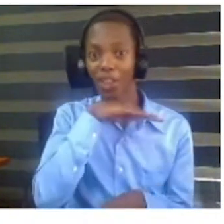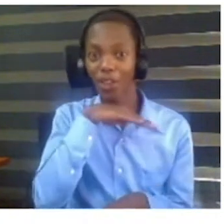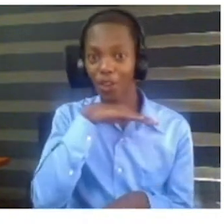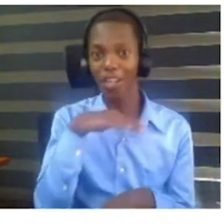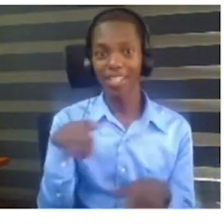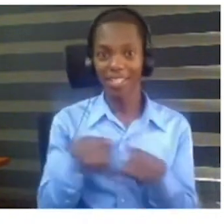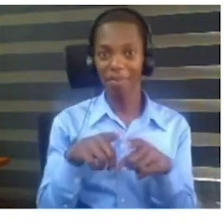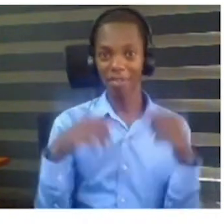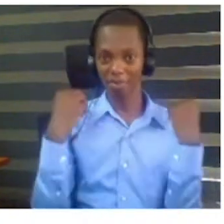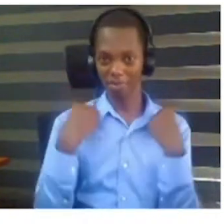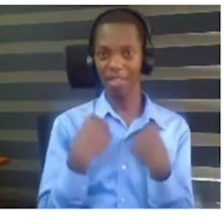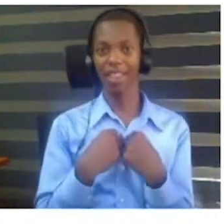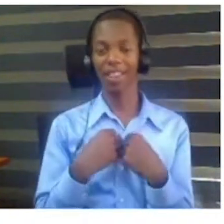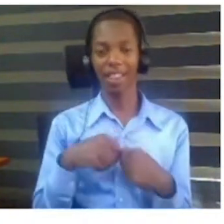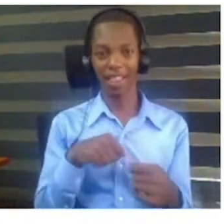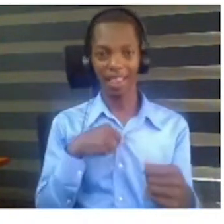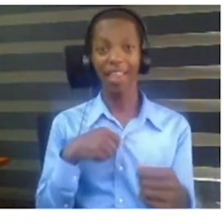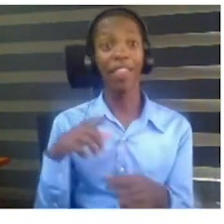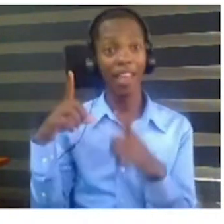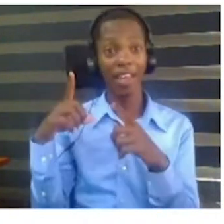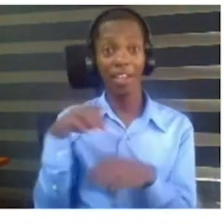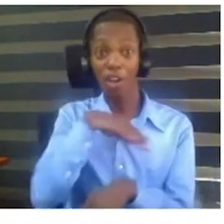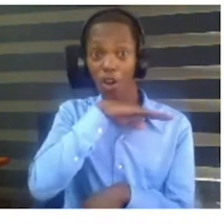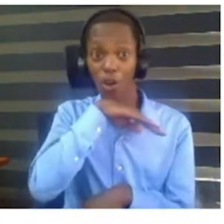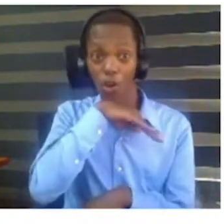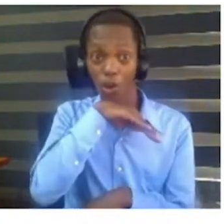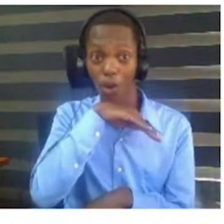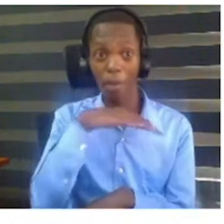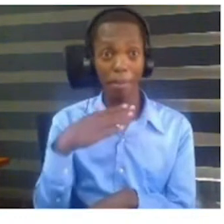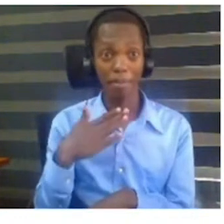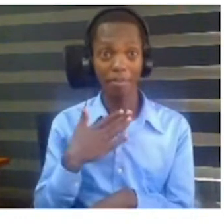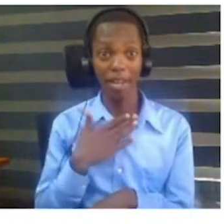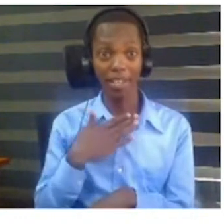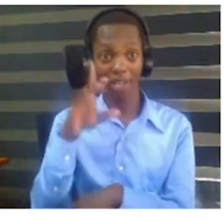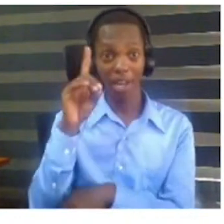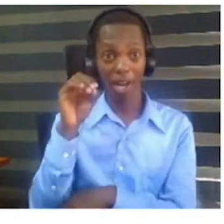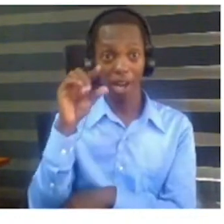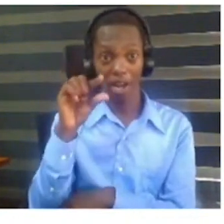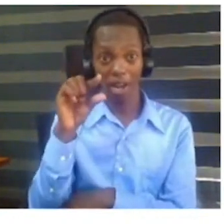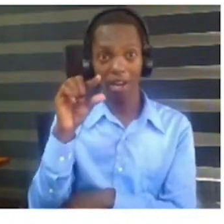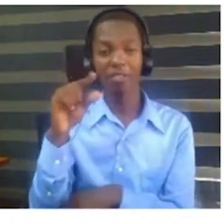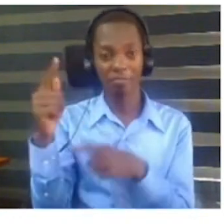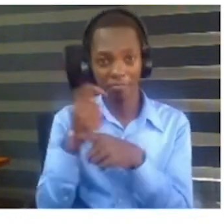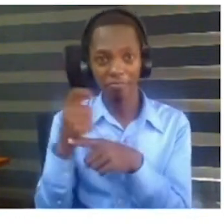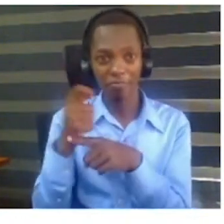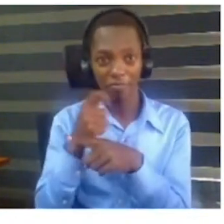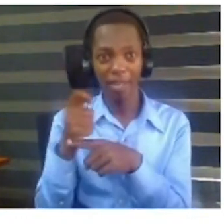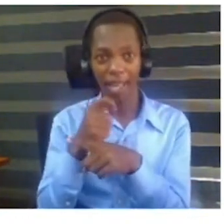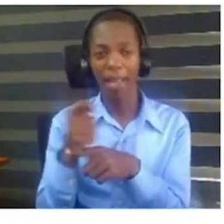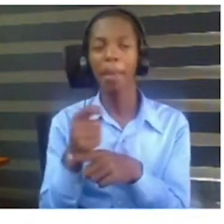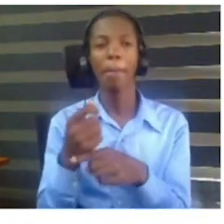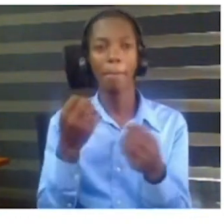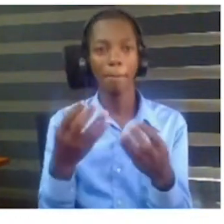The dog in the photo was trained for many months to guide blind